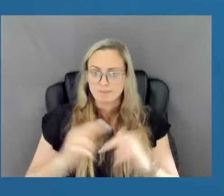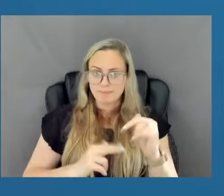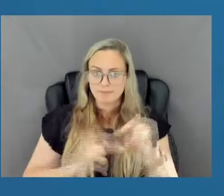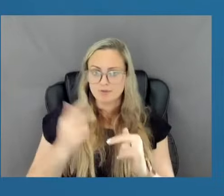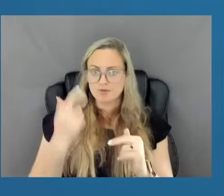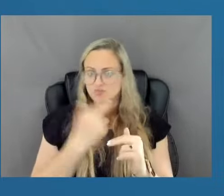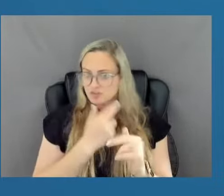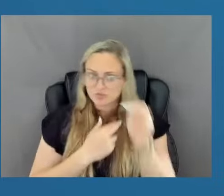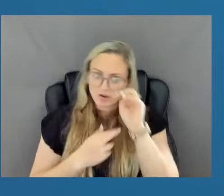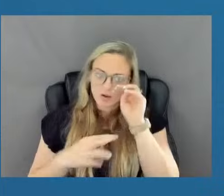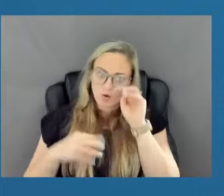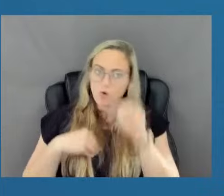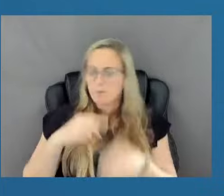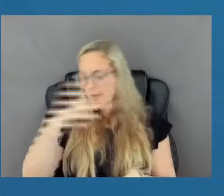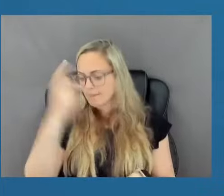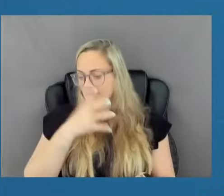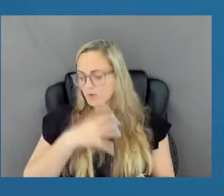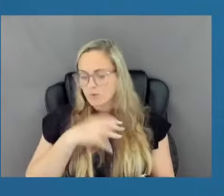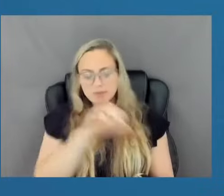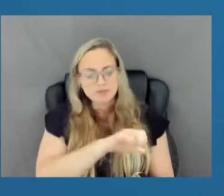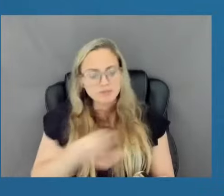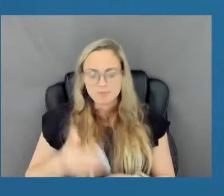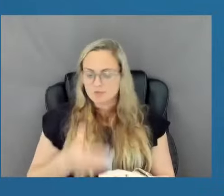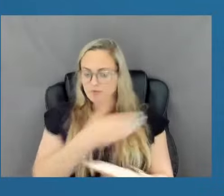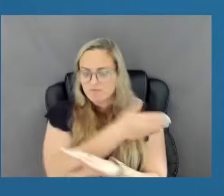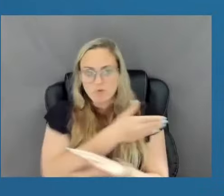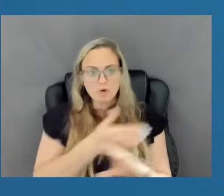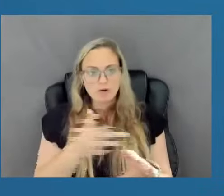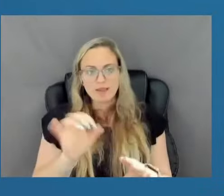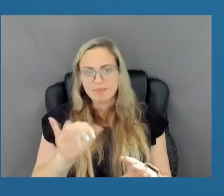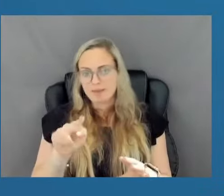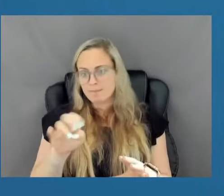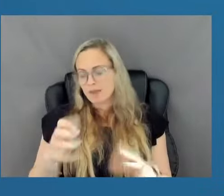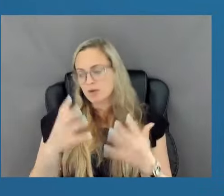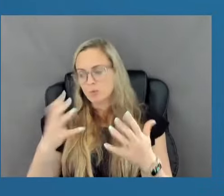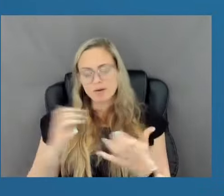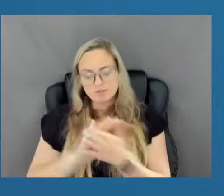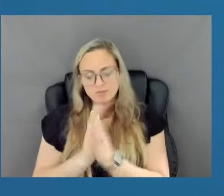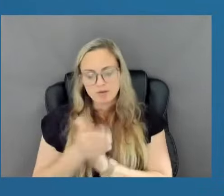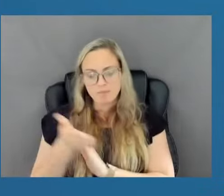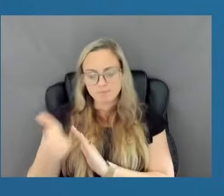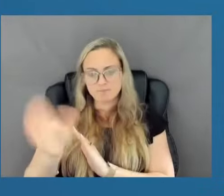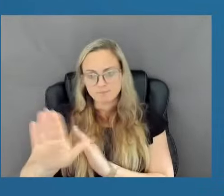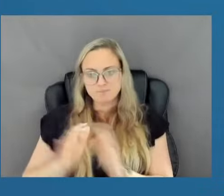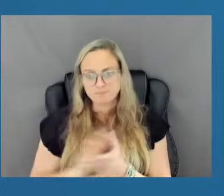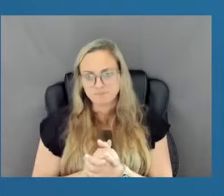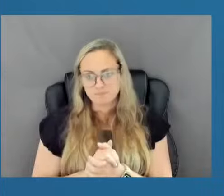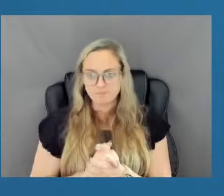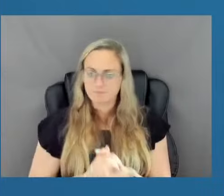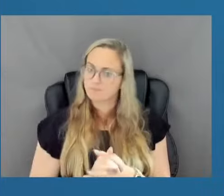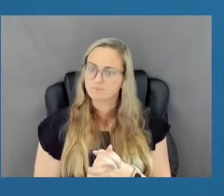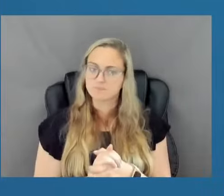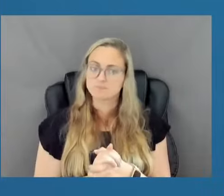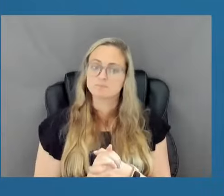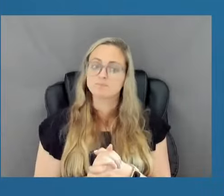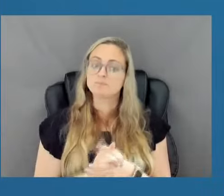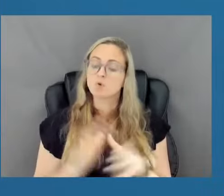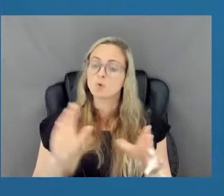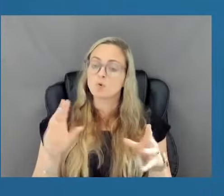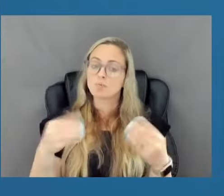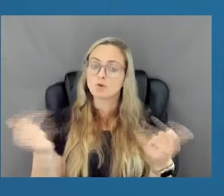owned by a Black woman, just like it was, and I'm sure just like Miss Maddie wanted it to be. So again, I want to give you all